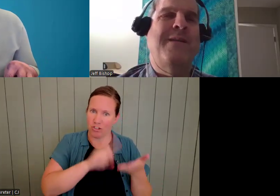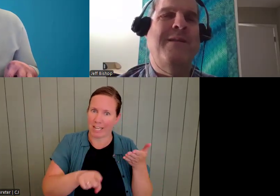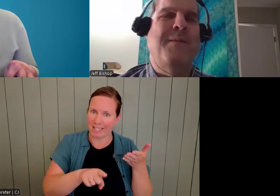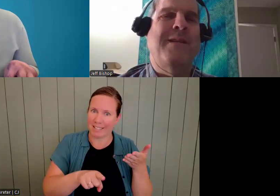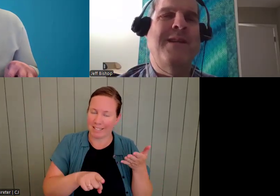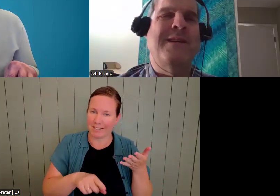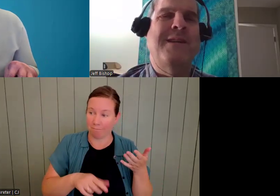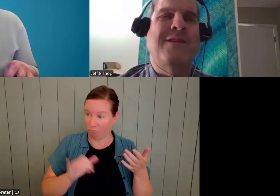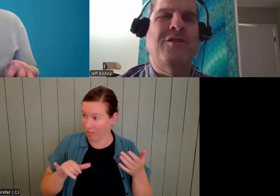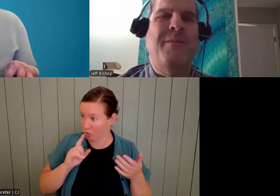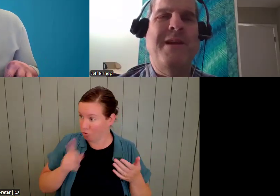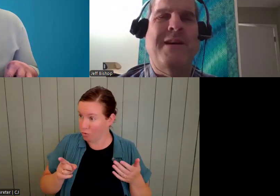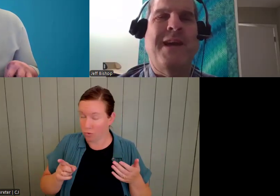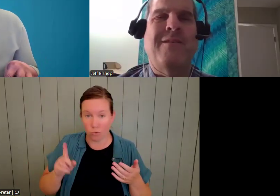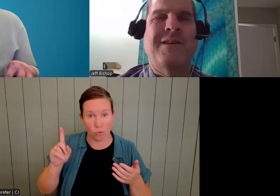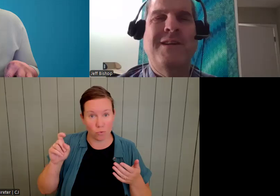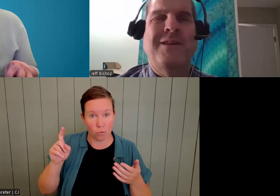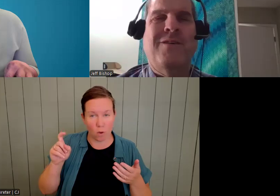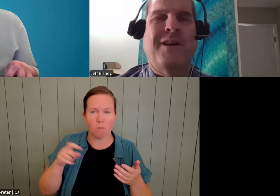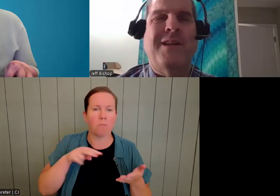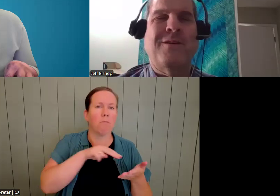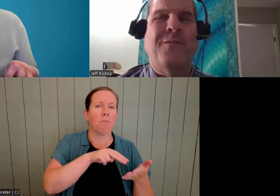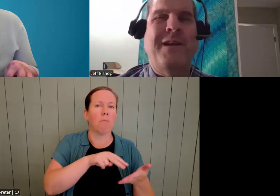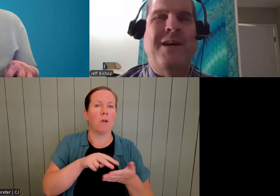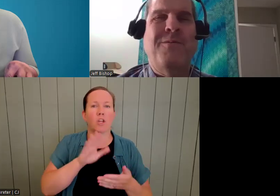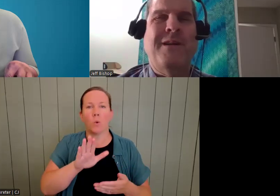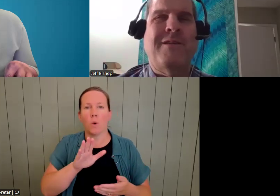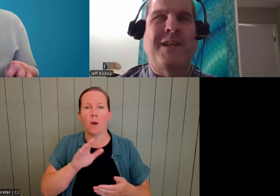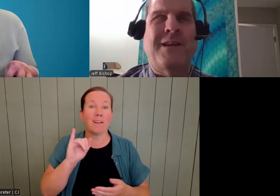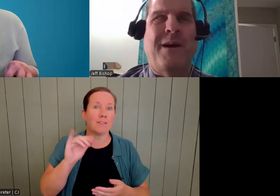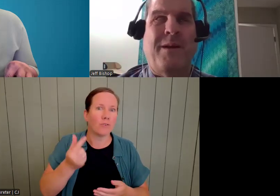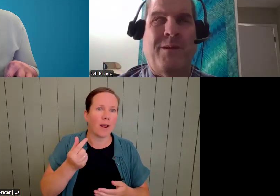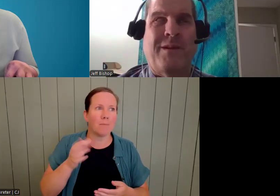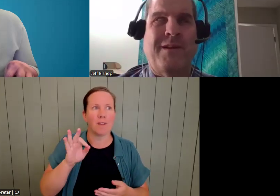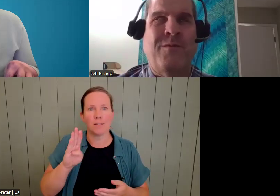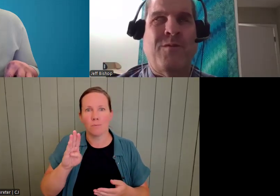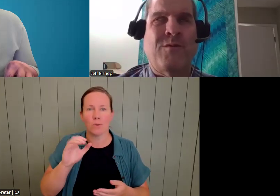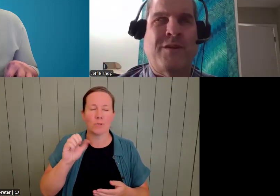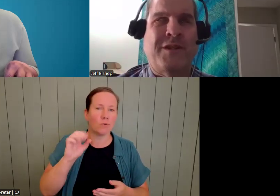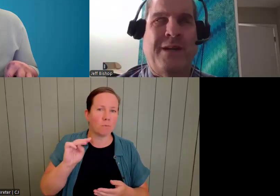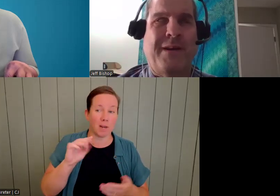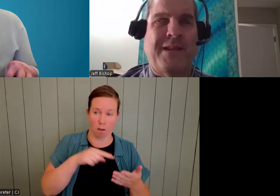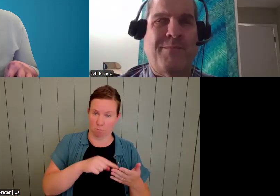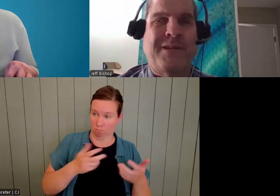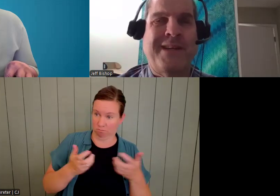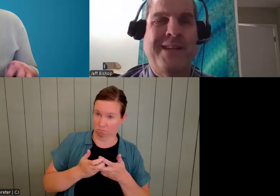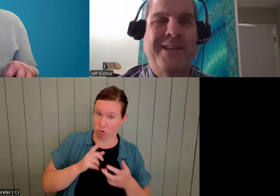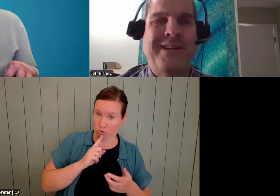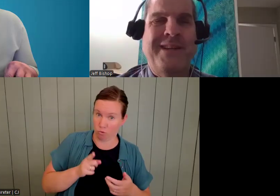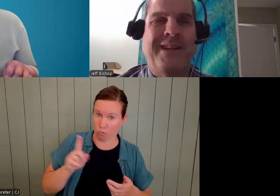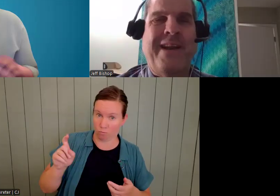what he said about things on his social media account. Or let's go find out what other things I might be able to do a Google search on about this